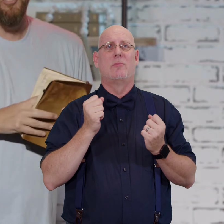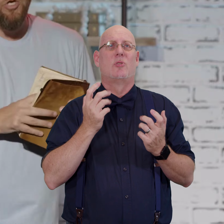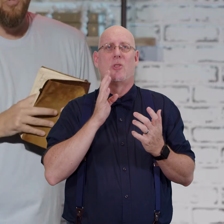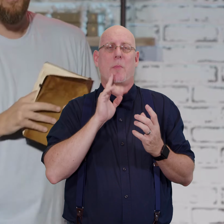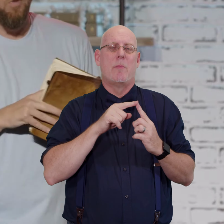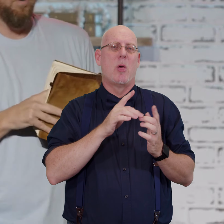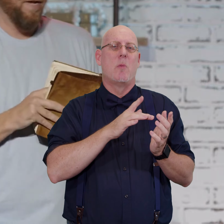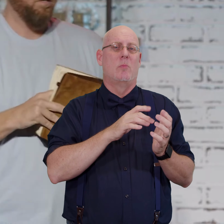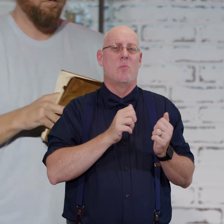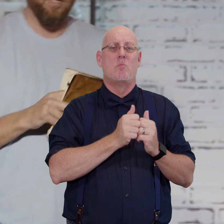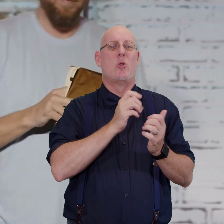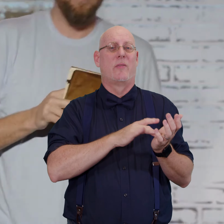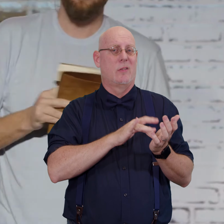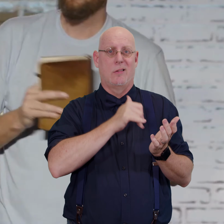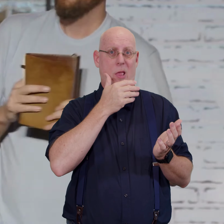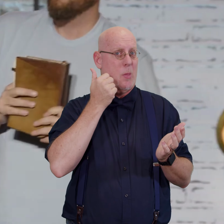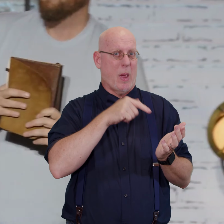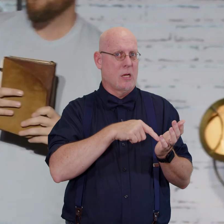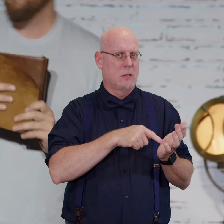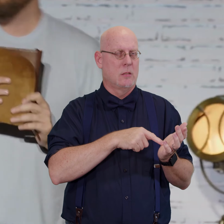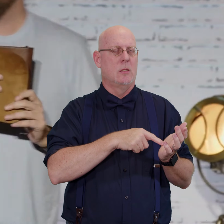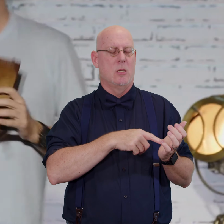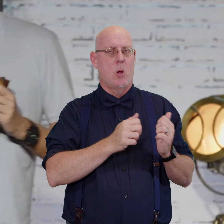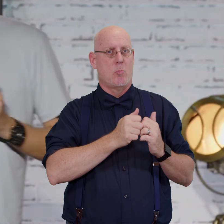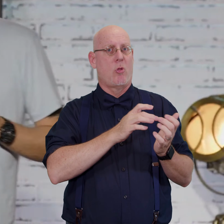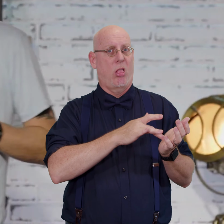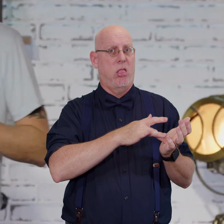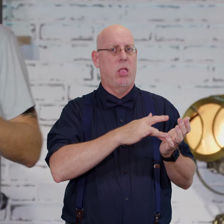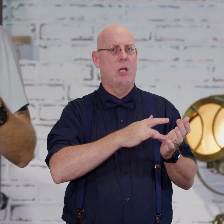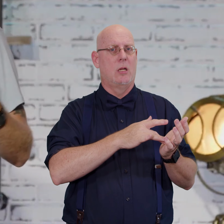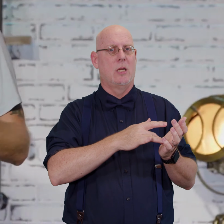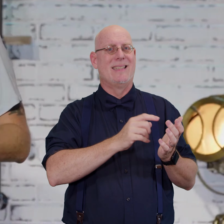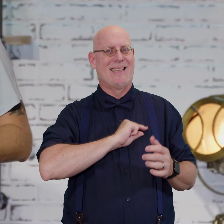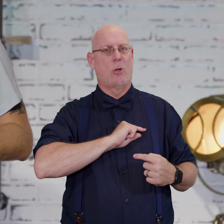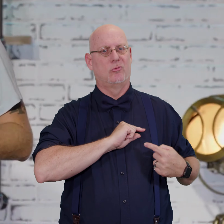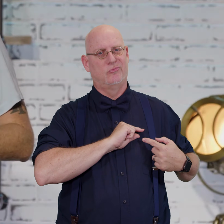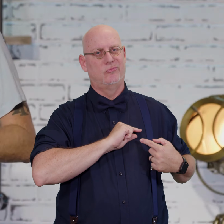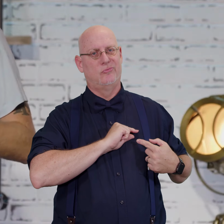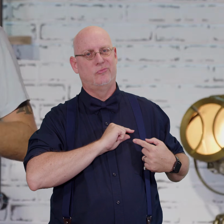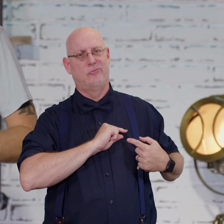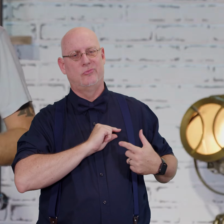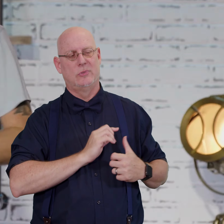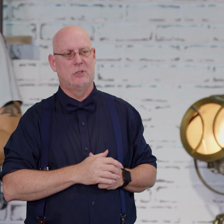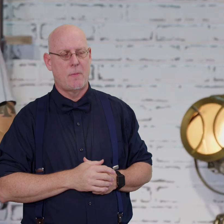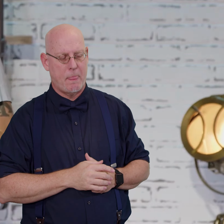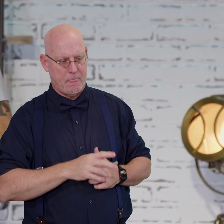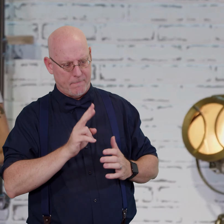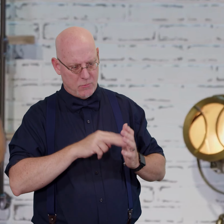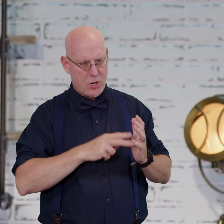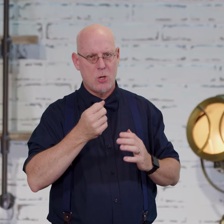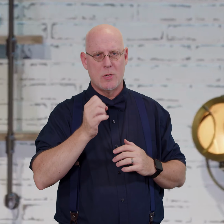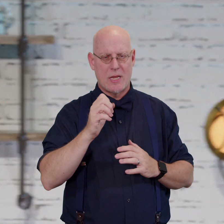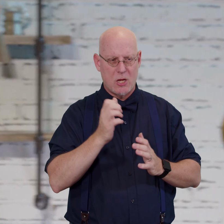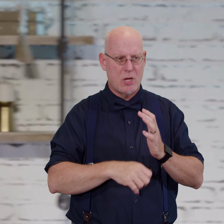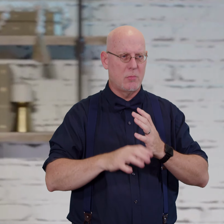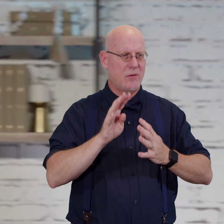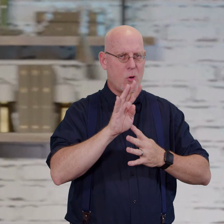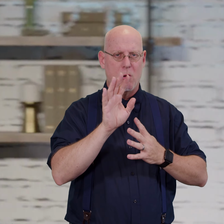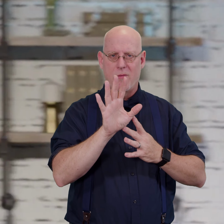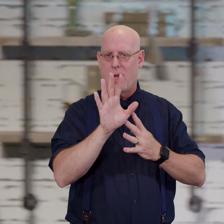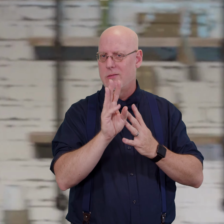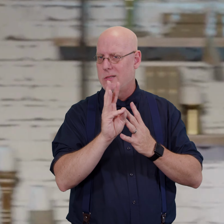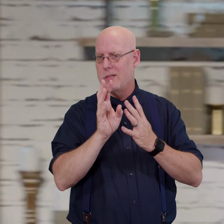most used motivator, not the best, the most used motivator in Christianity is guilt. So we read Hosea 4, 5,